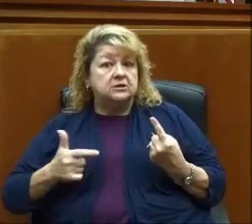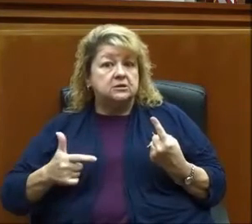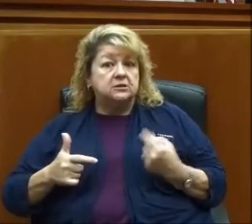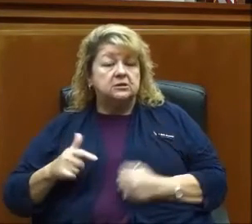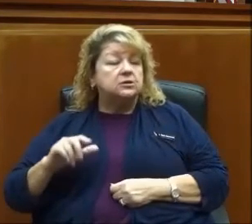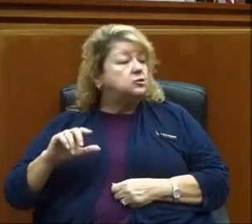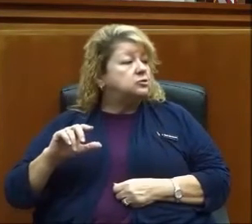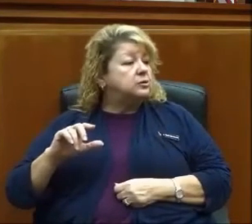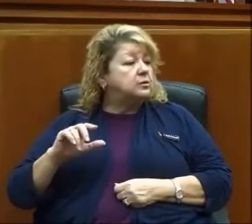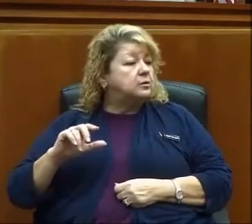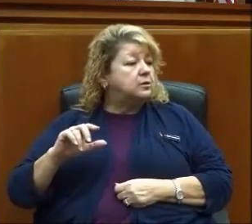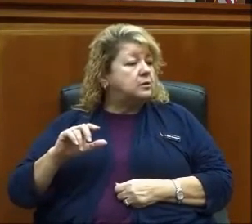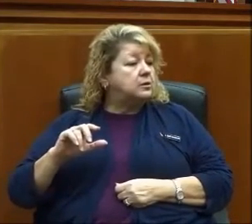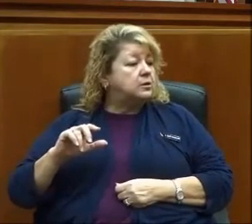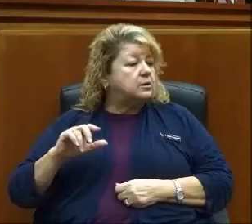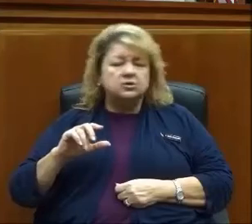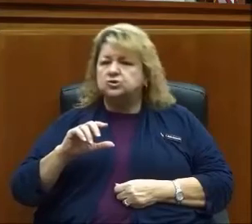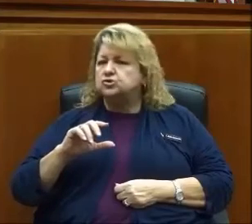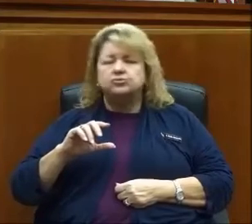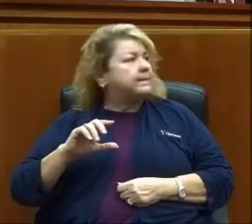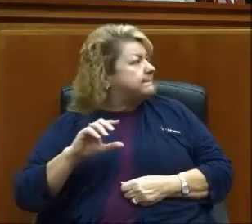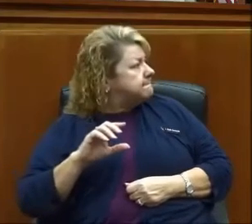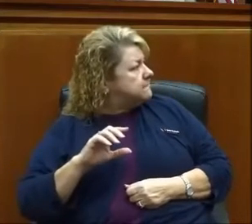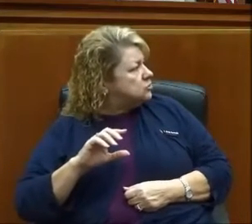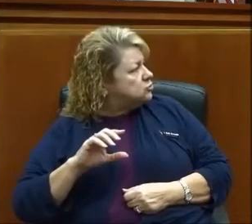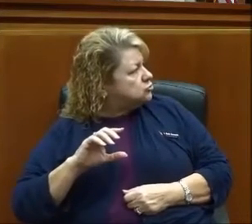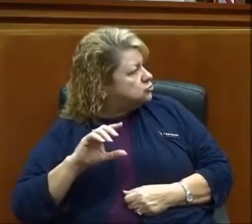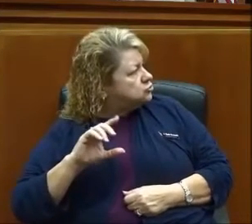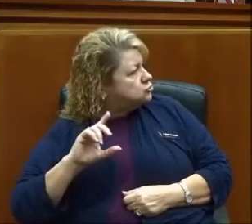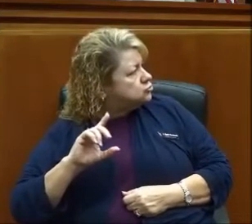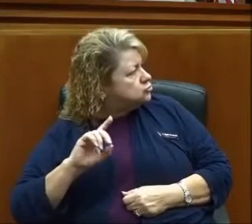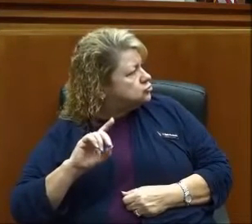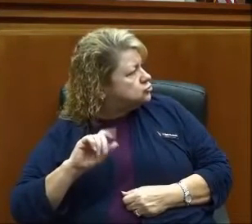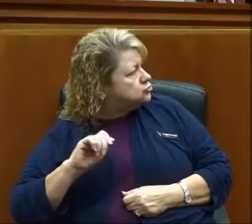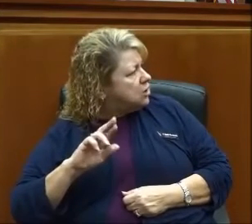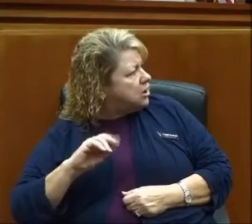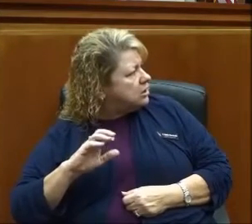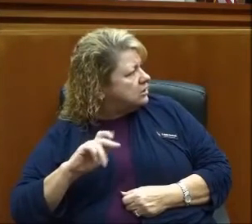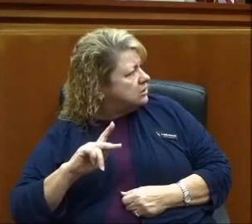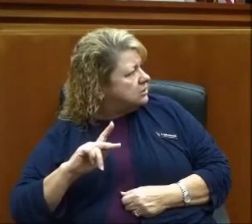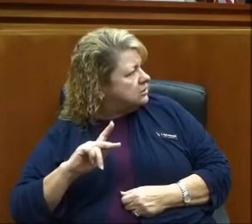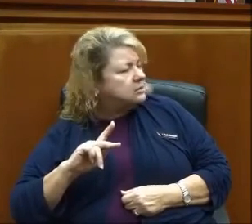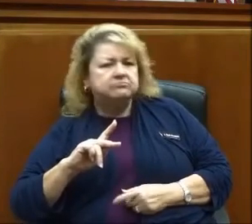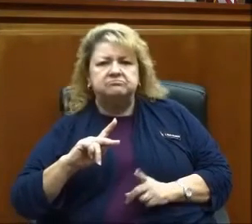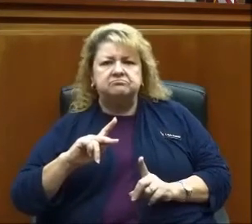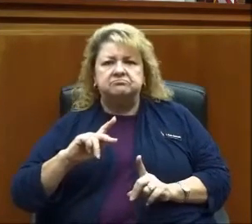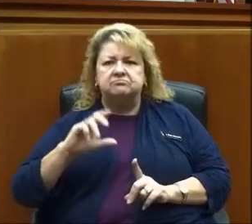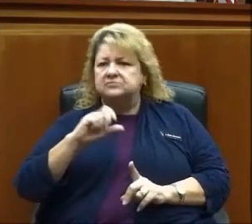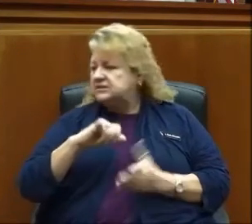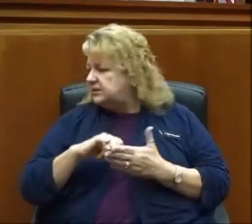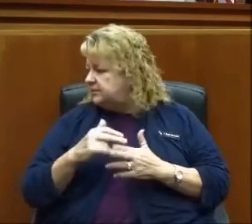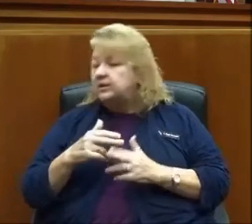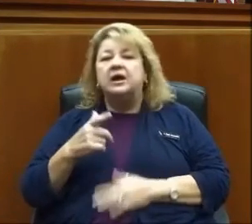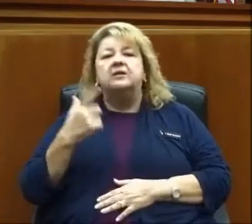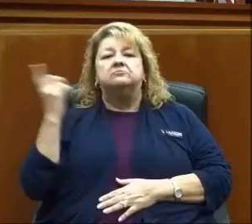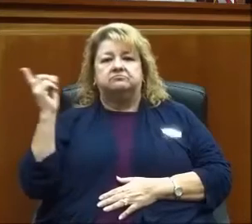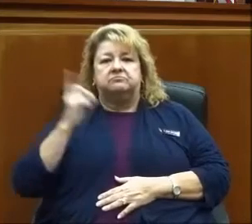Mr. Rock? Do we have any questions or comments from Bessie members? A